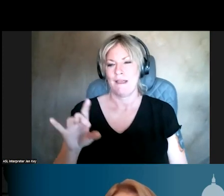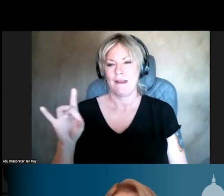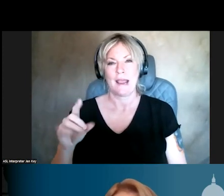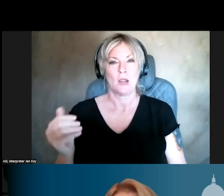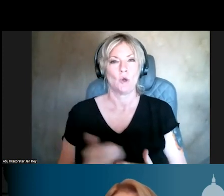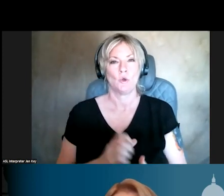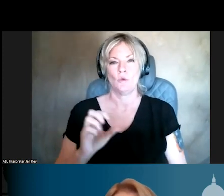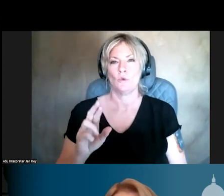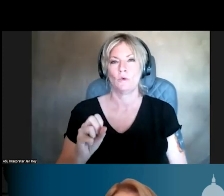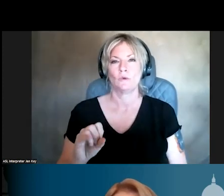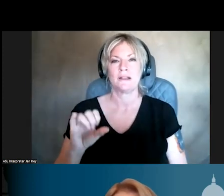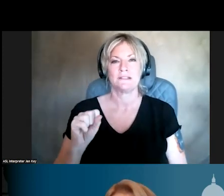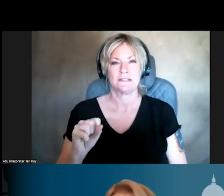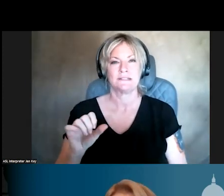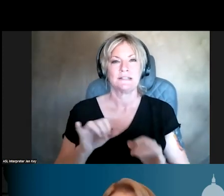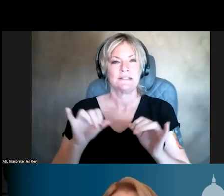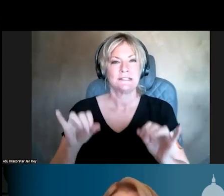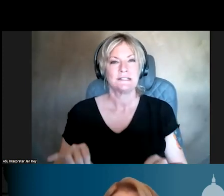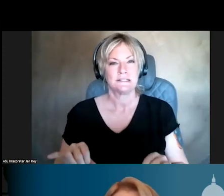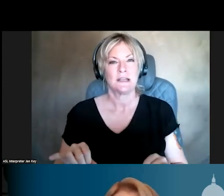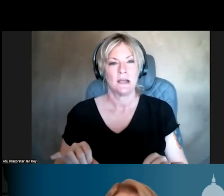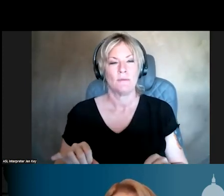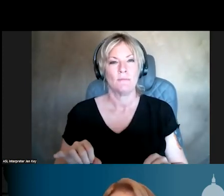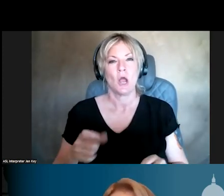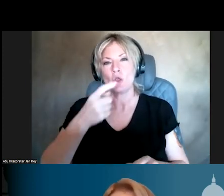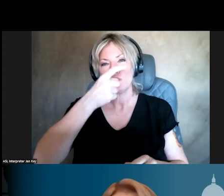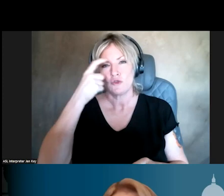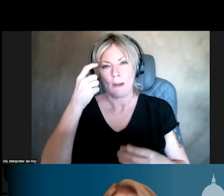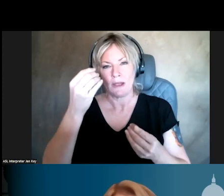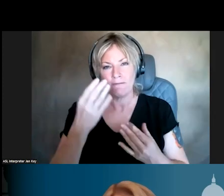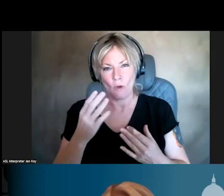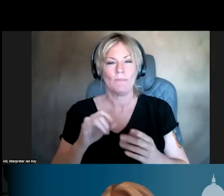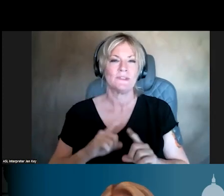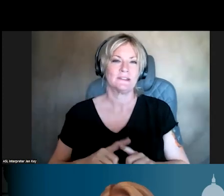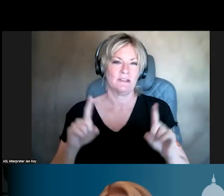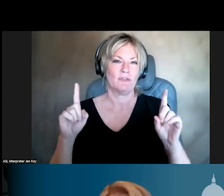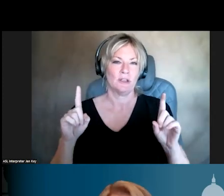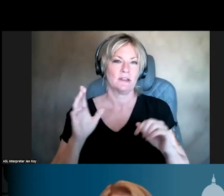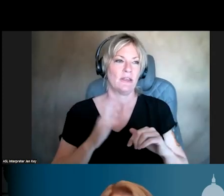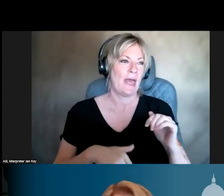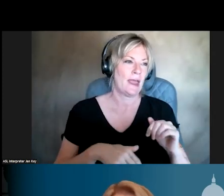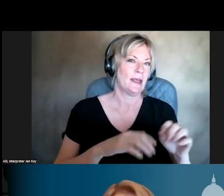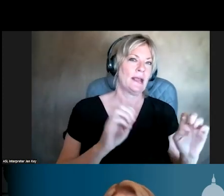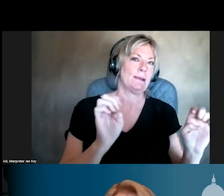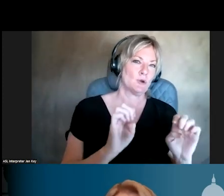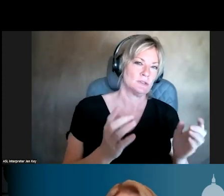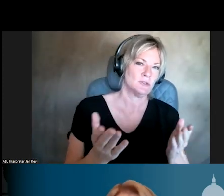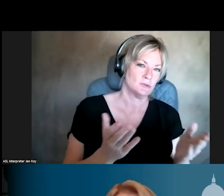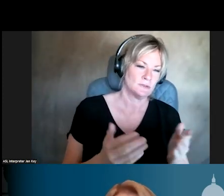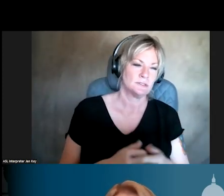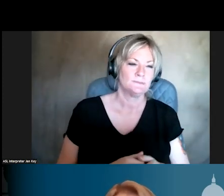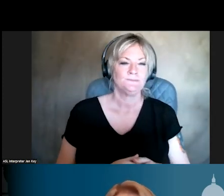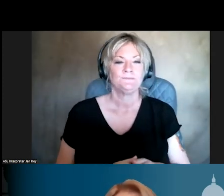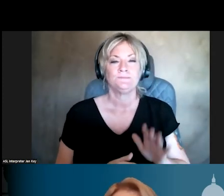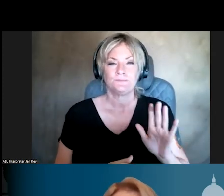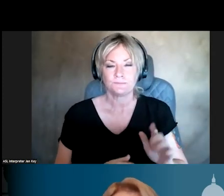crisis system we're creating, which will be trauma informed, is different than the dispatch of emergency services. Now, I say